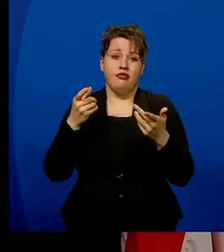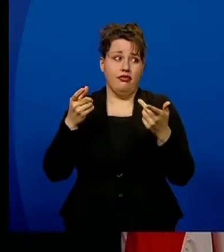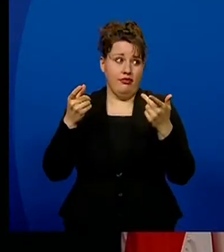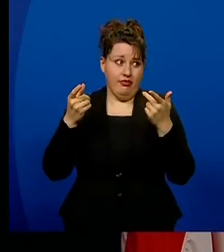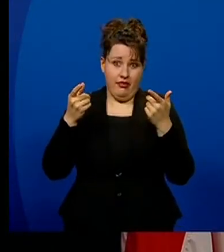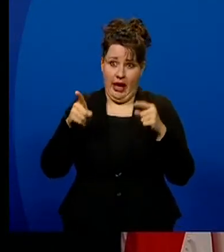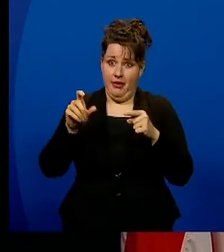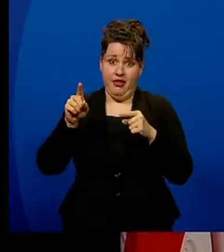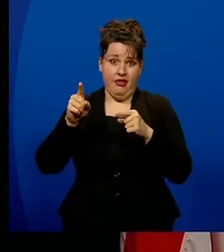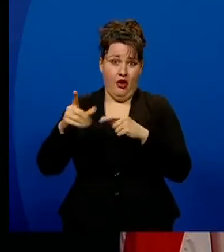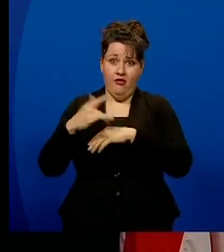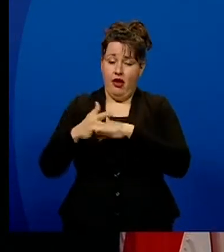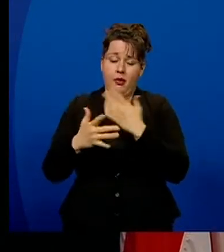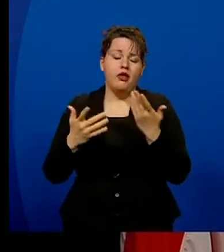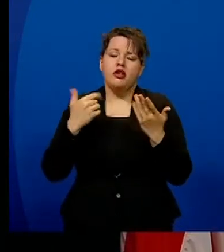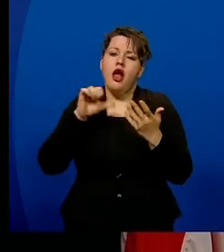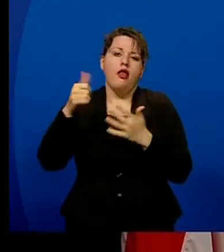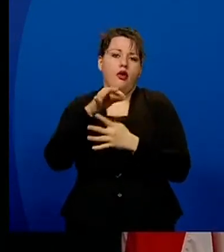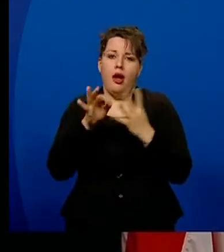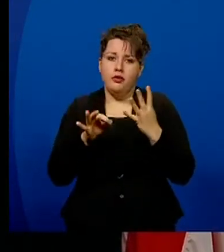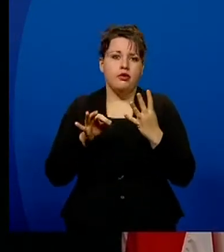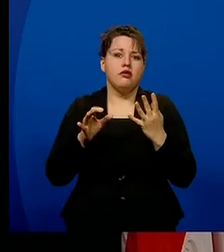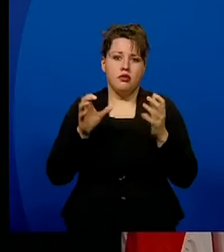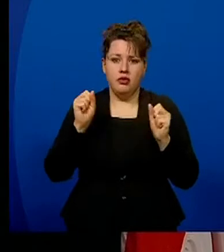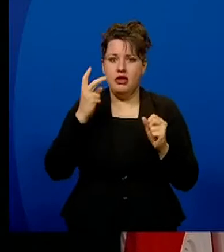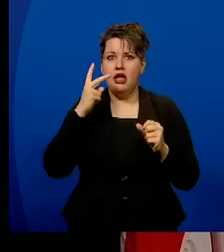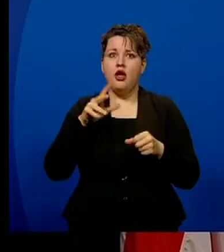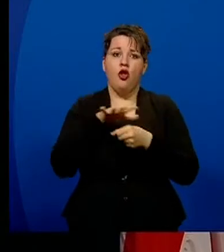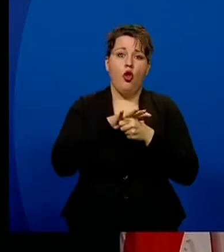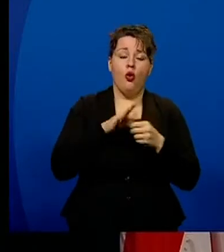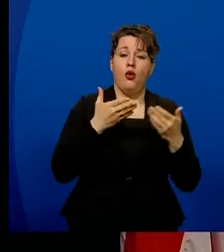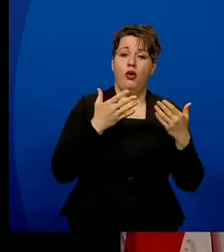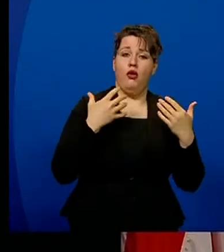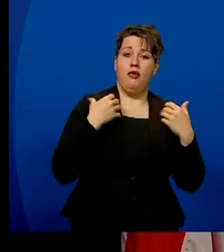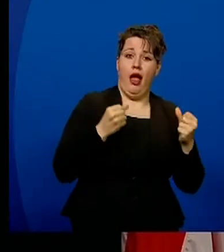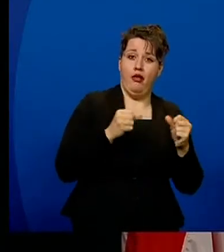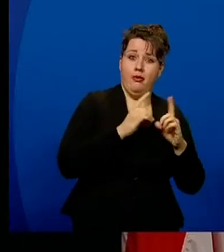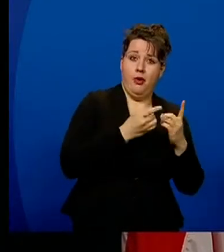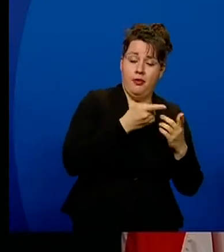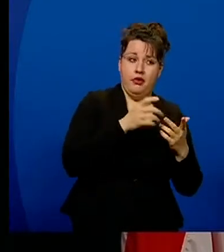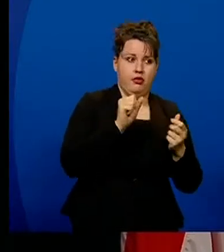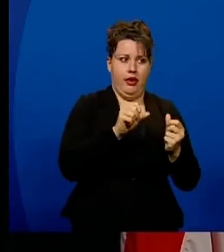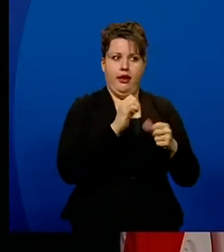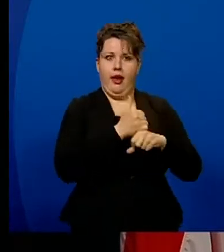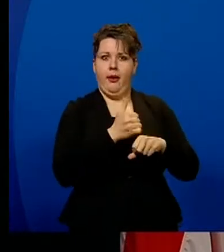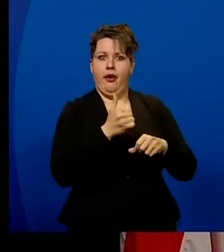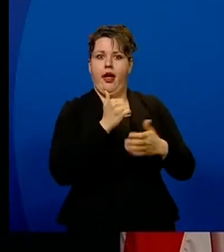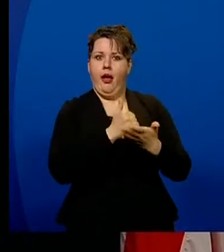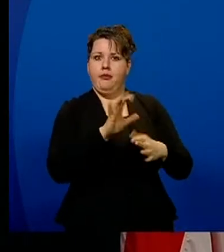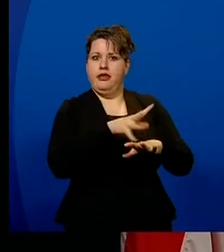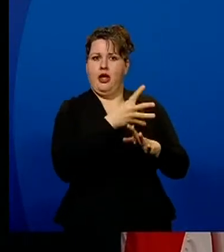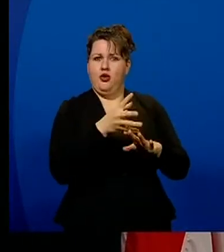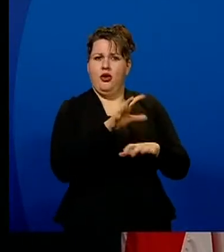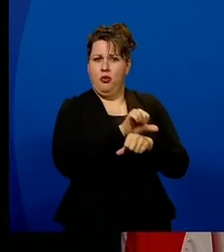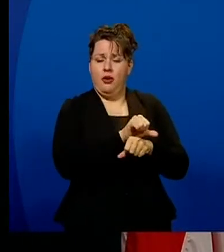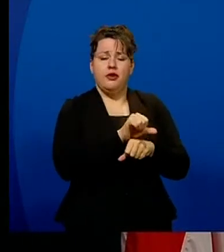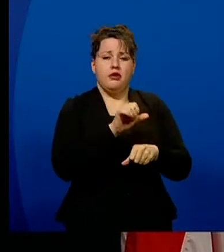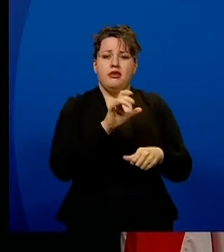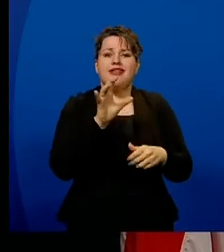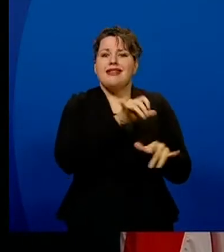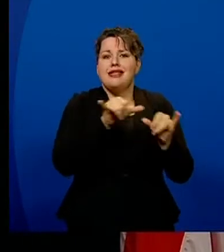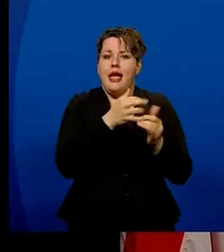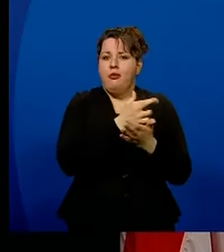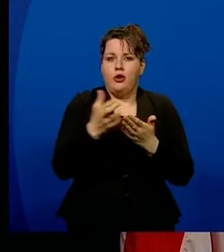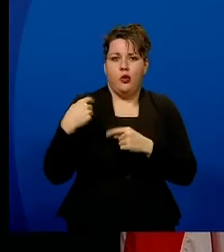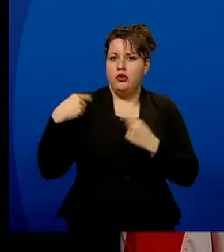they're up, and then, there's just other options that you can, your local public health is another option to help schedule. So it's the same resources that